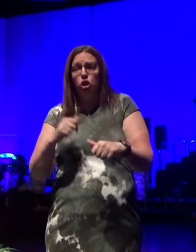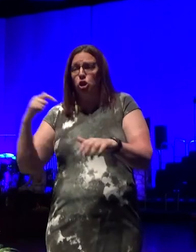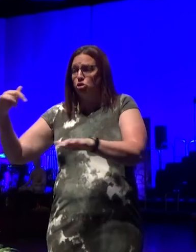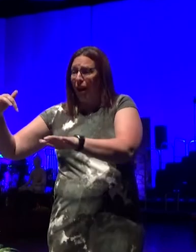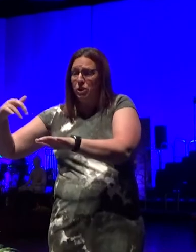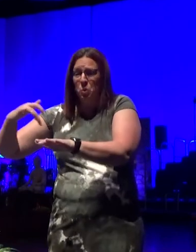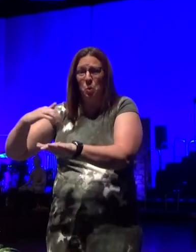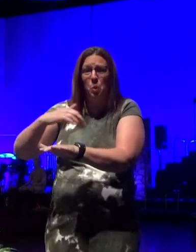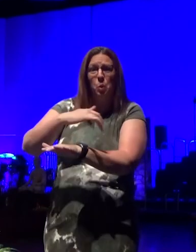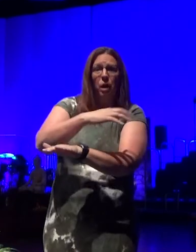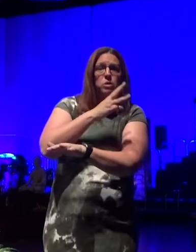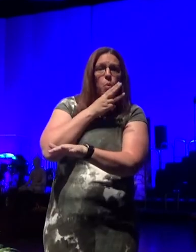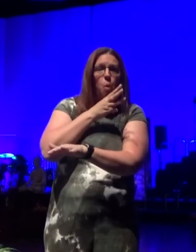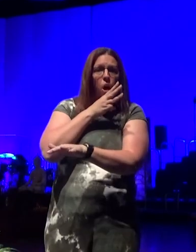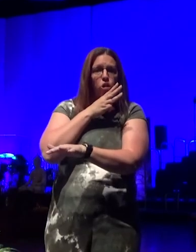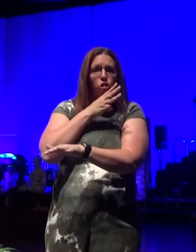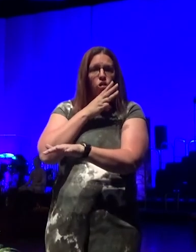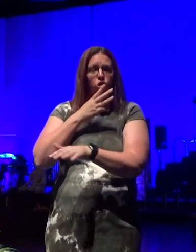water?